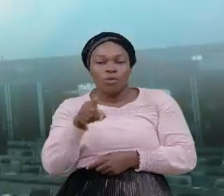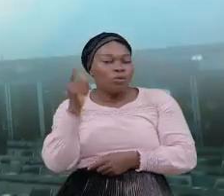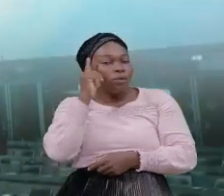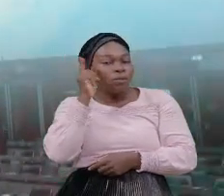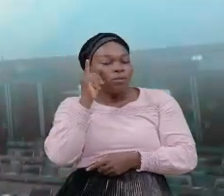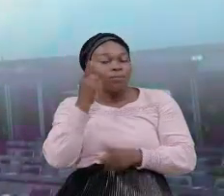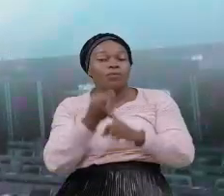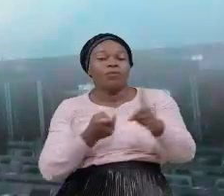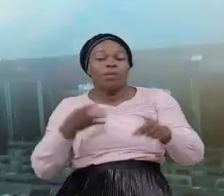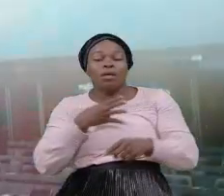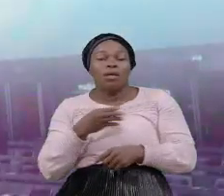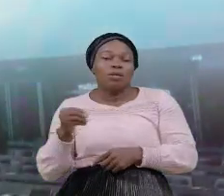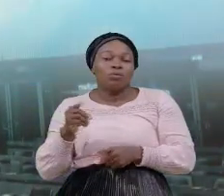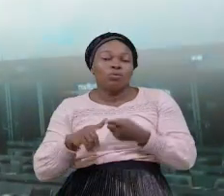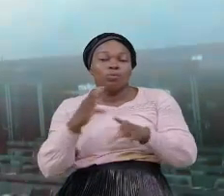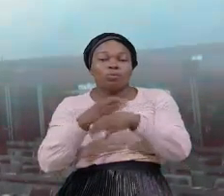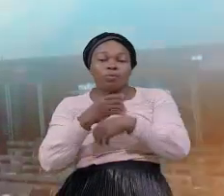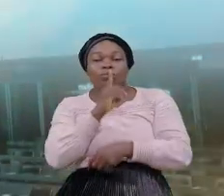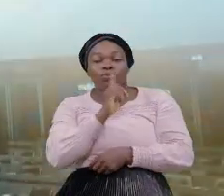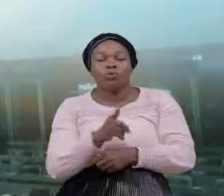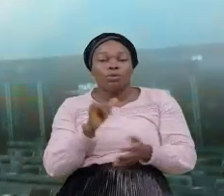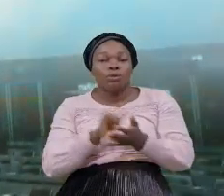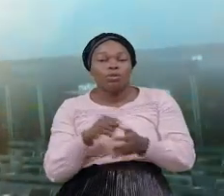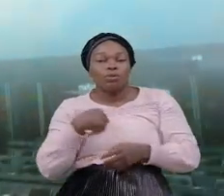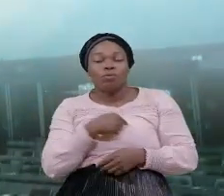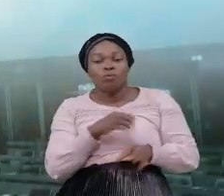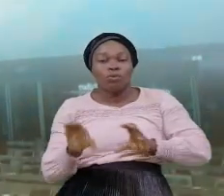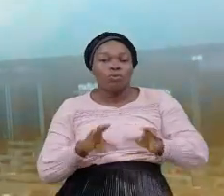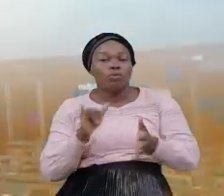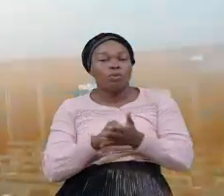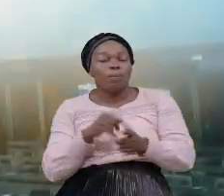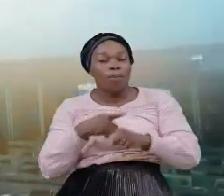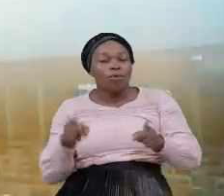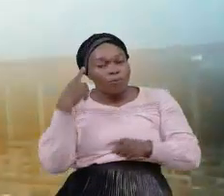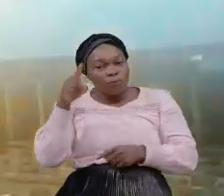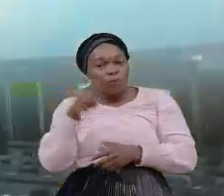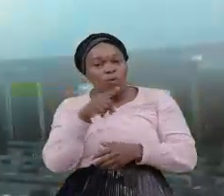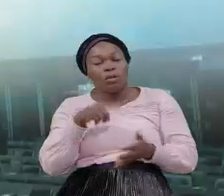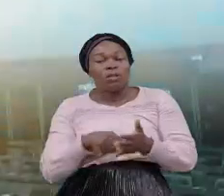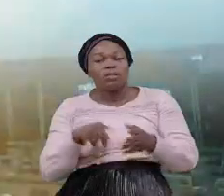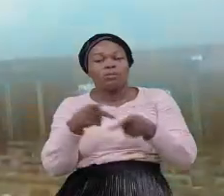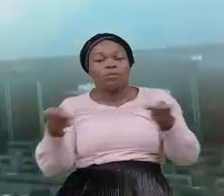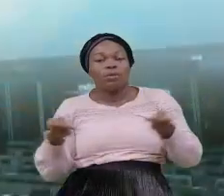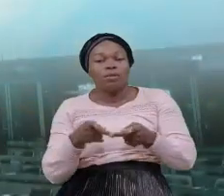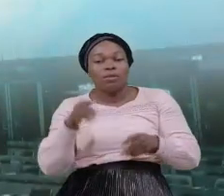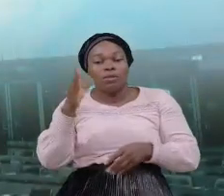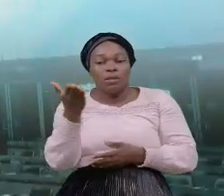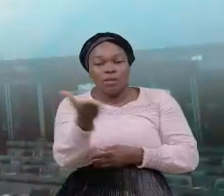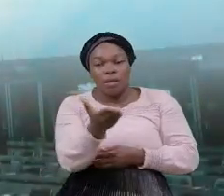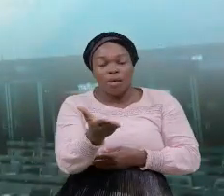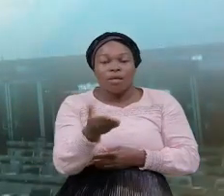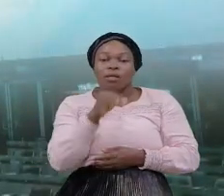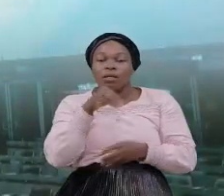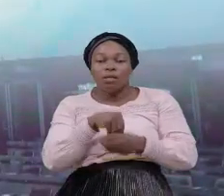that we do that. But for this Alpha location, we are having our banquet at